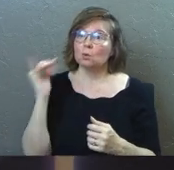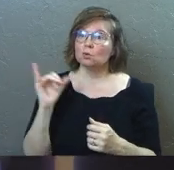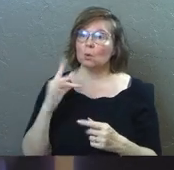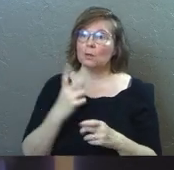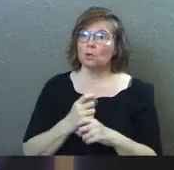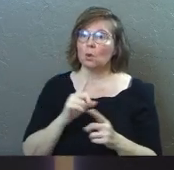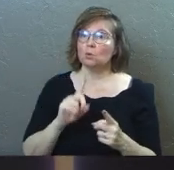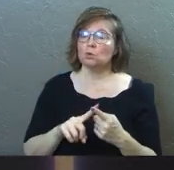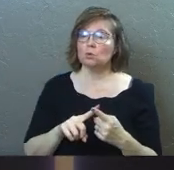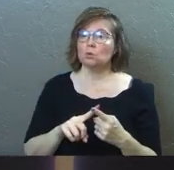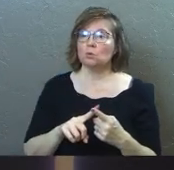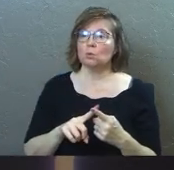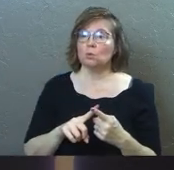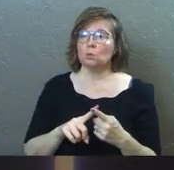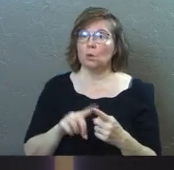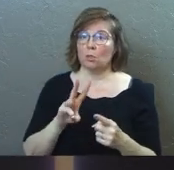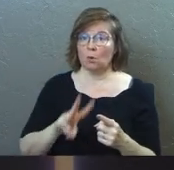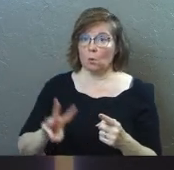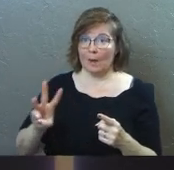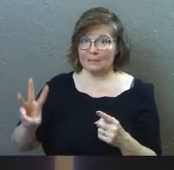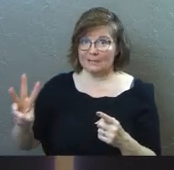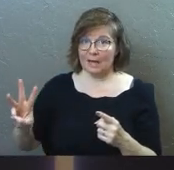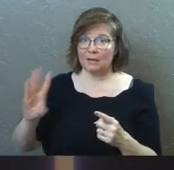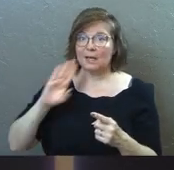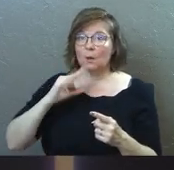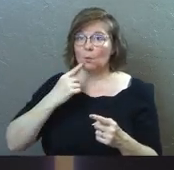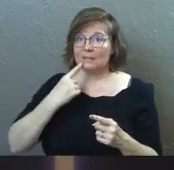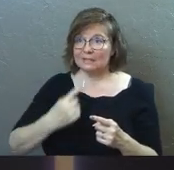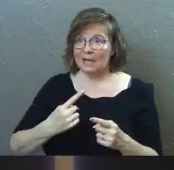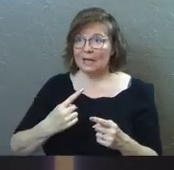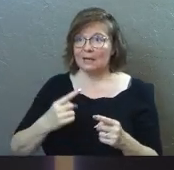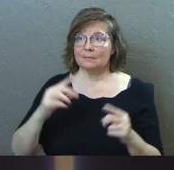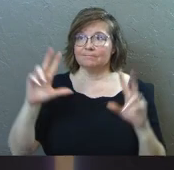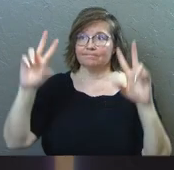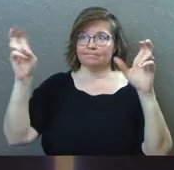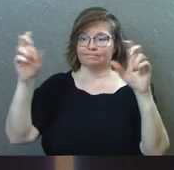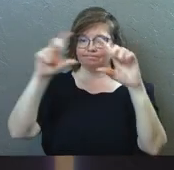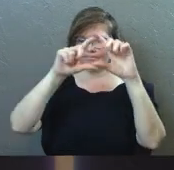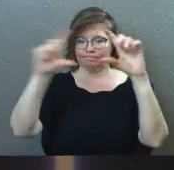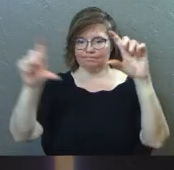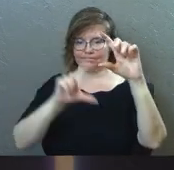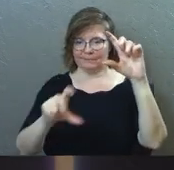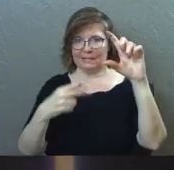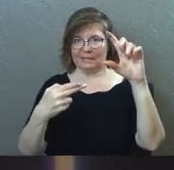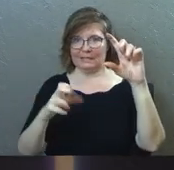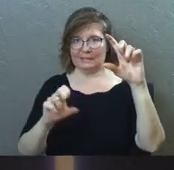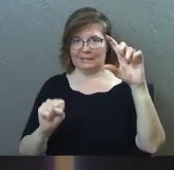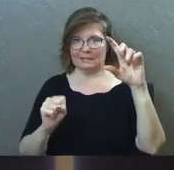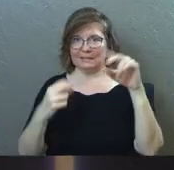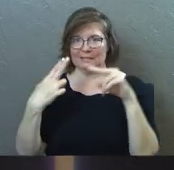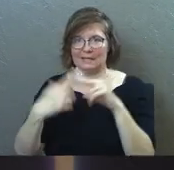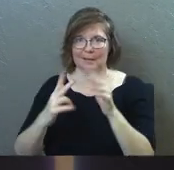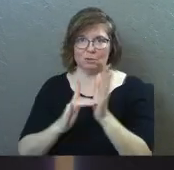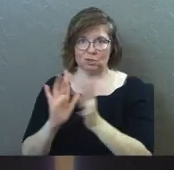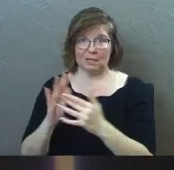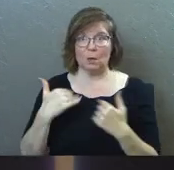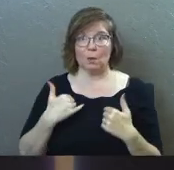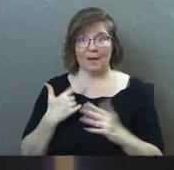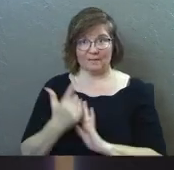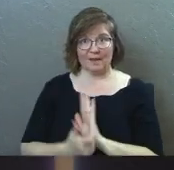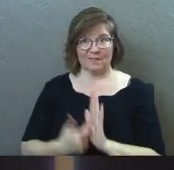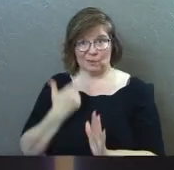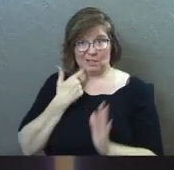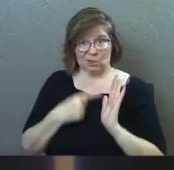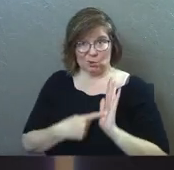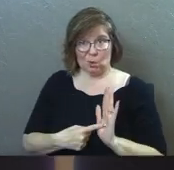too, when you go to the website, it's going to say his name is Jesus. It's going to have that video that I just